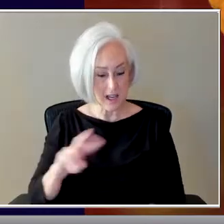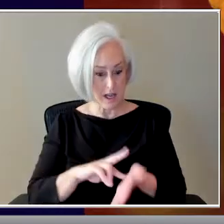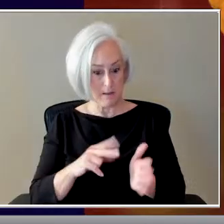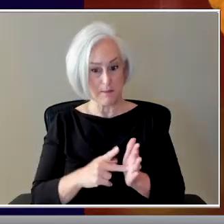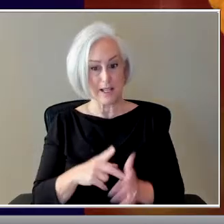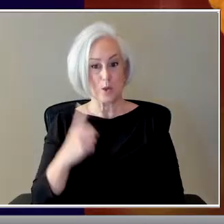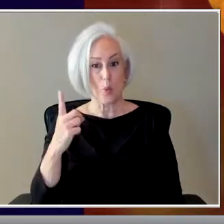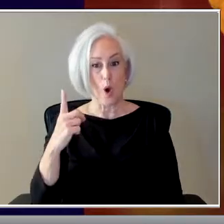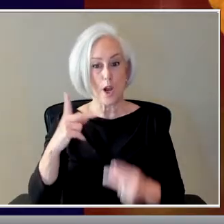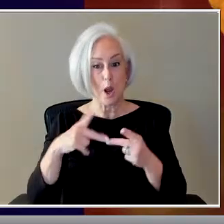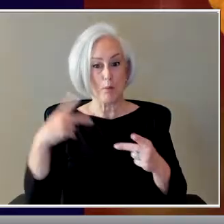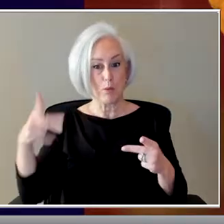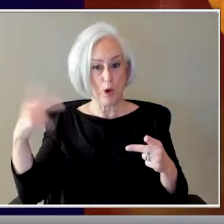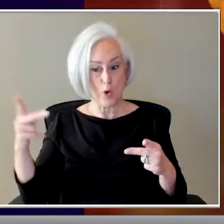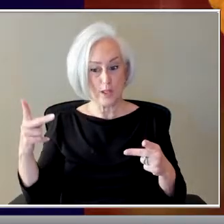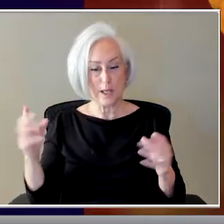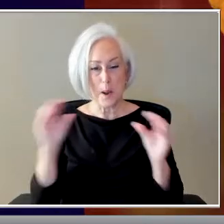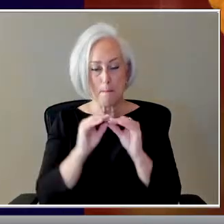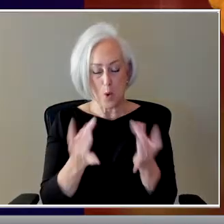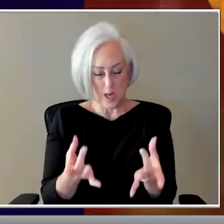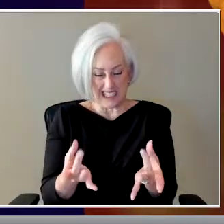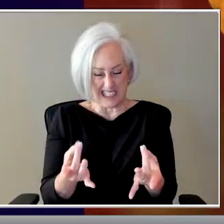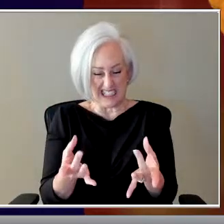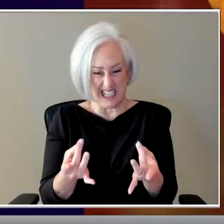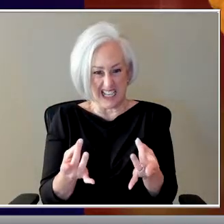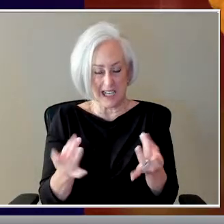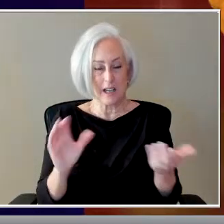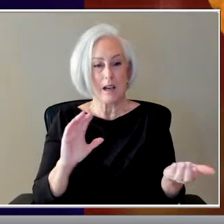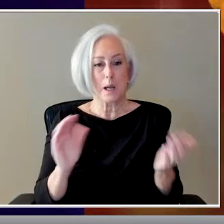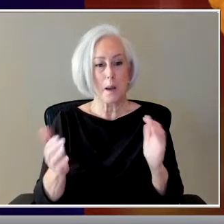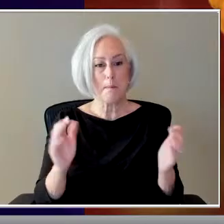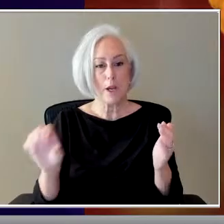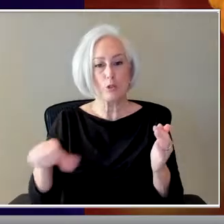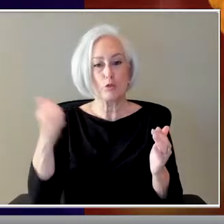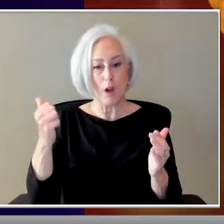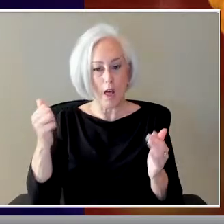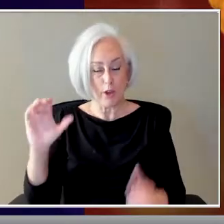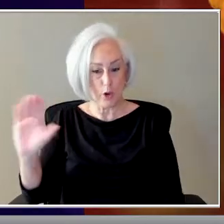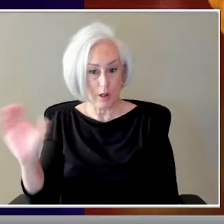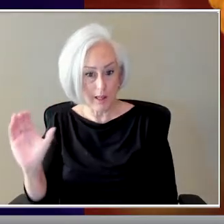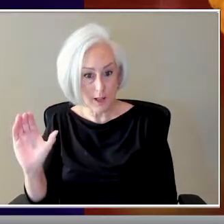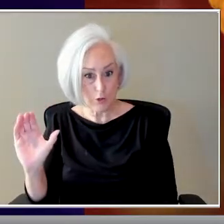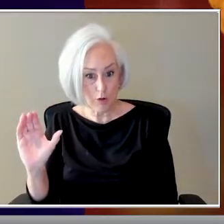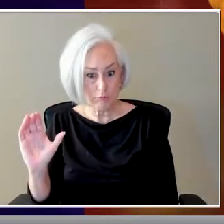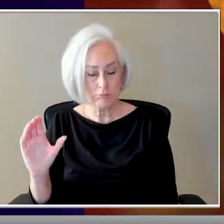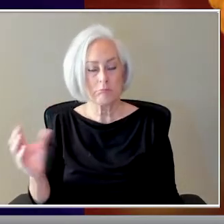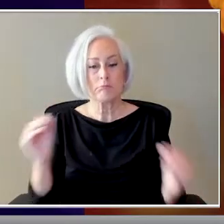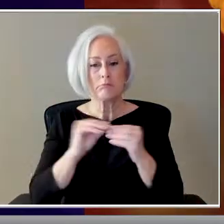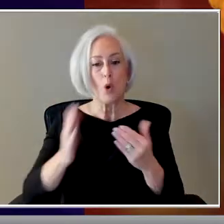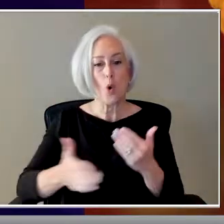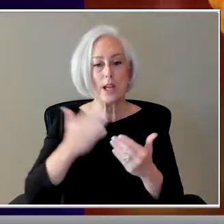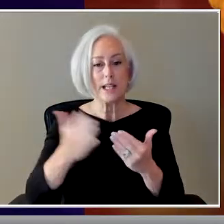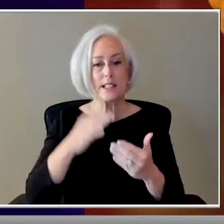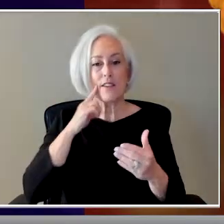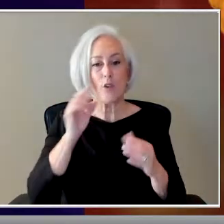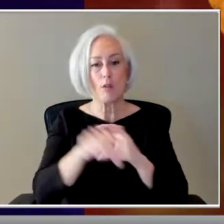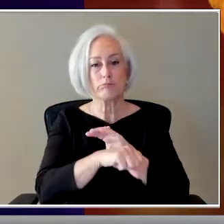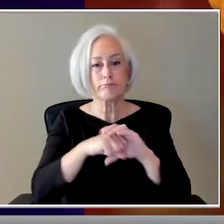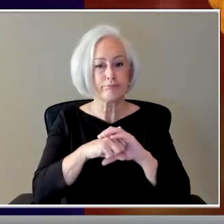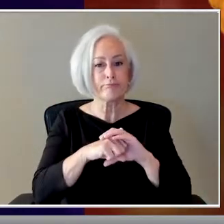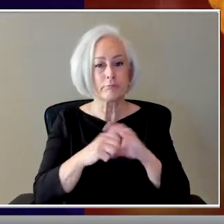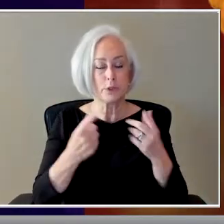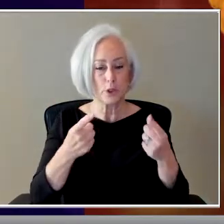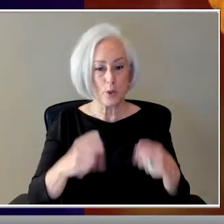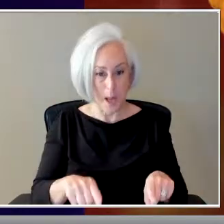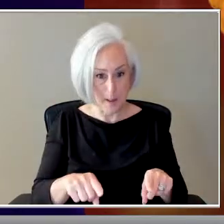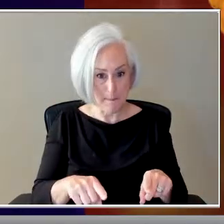LDL cholesterol. That makes it easier for blockages to form. It's also known as a risk factor for heart disease and